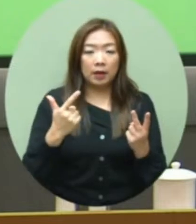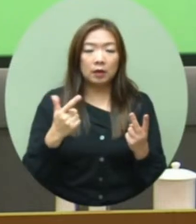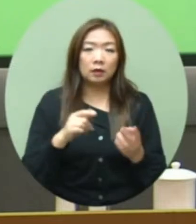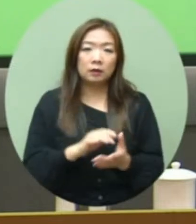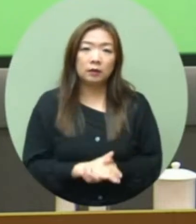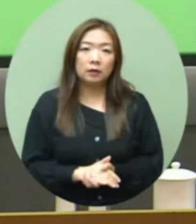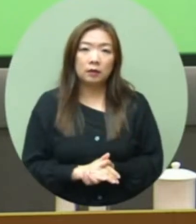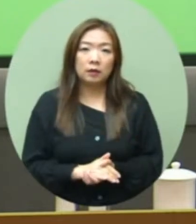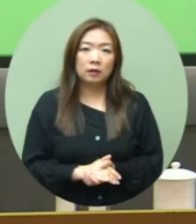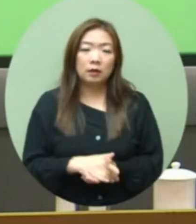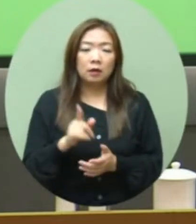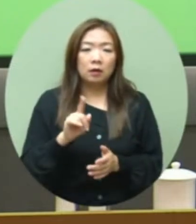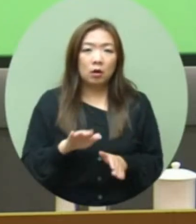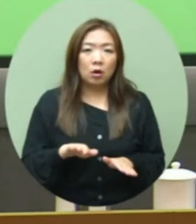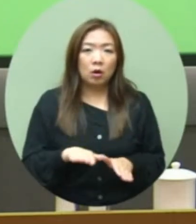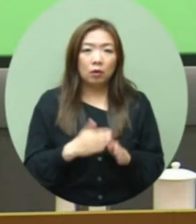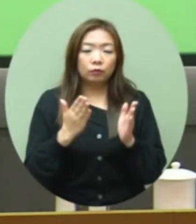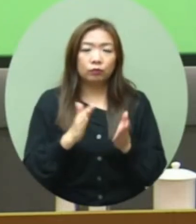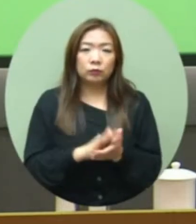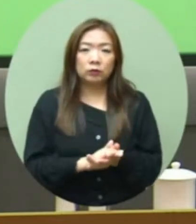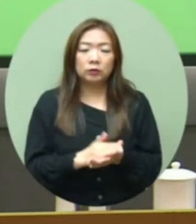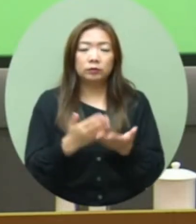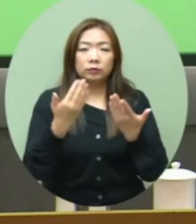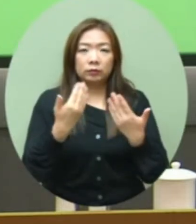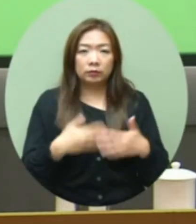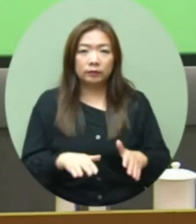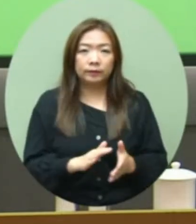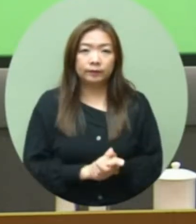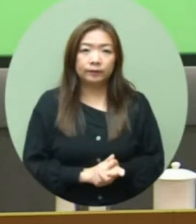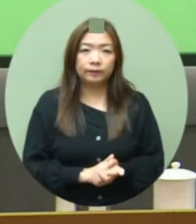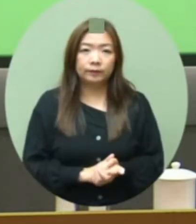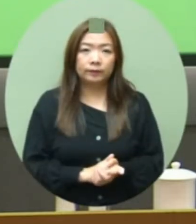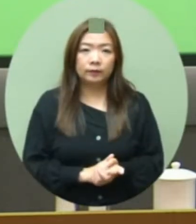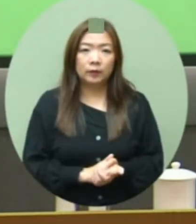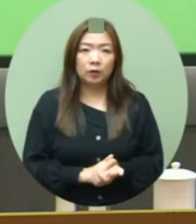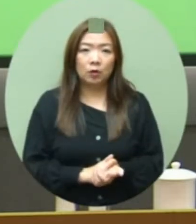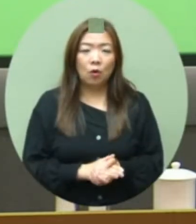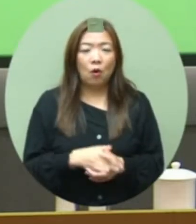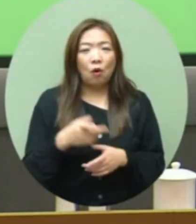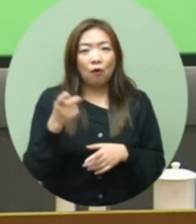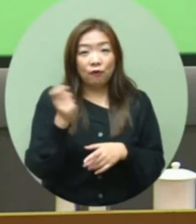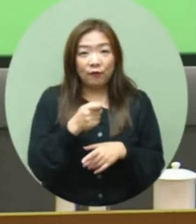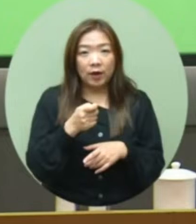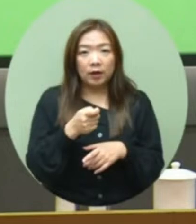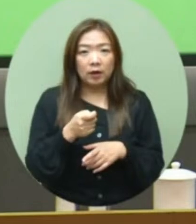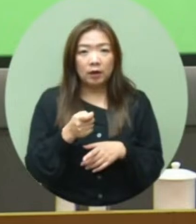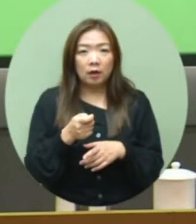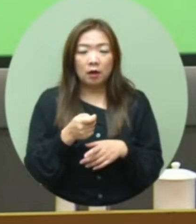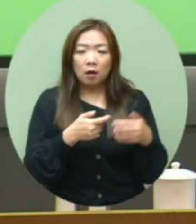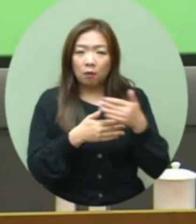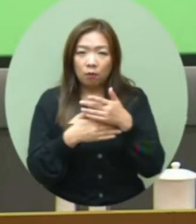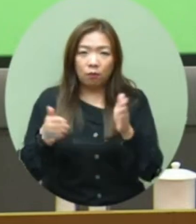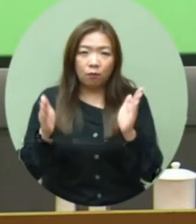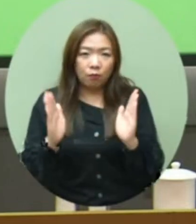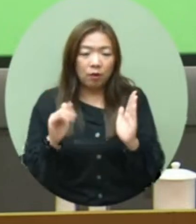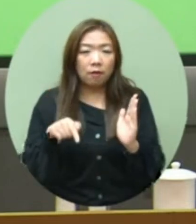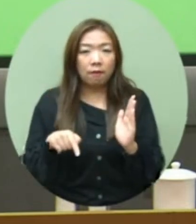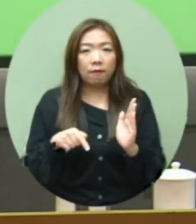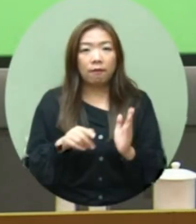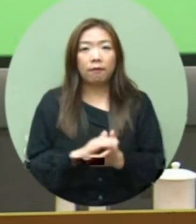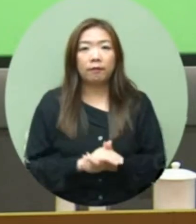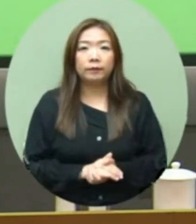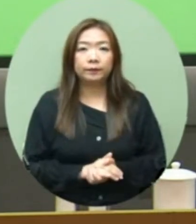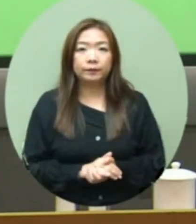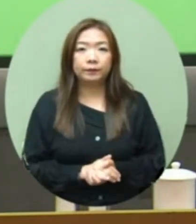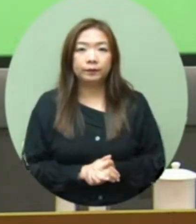In 2008, the wine duty was scrapped. For a short period of time